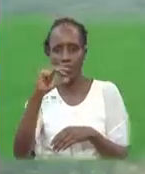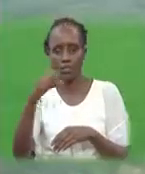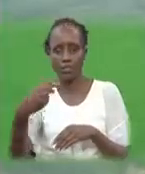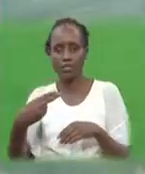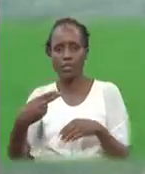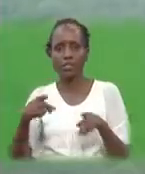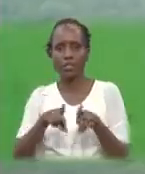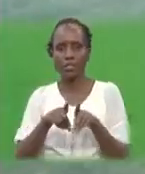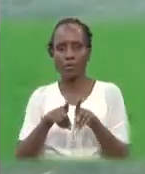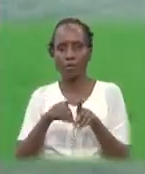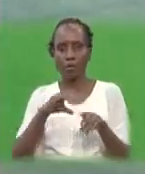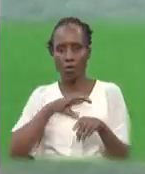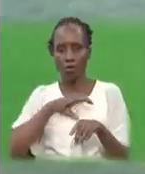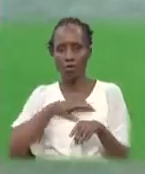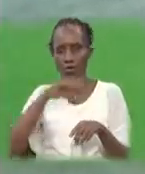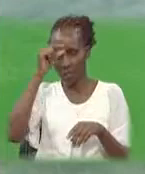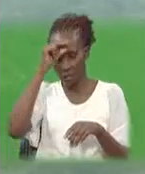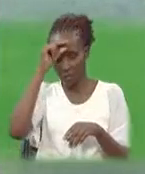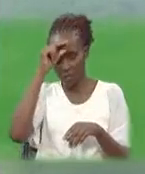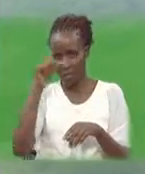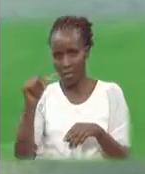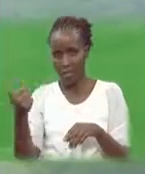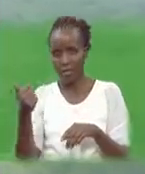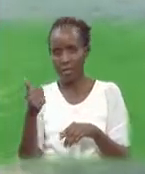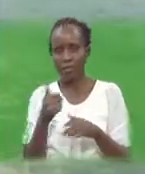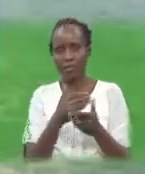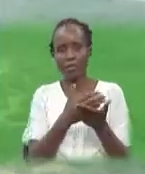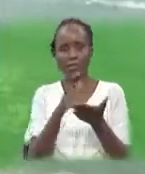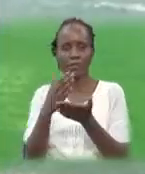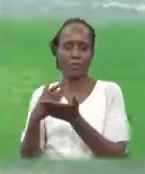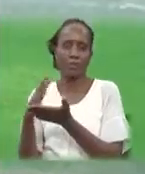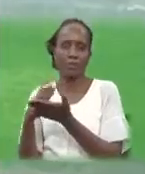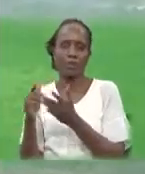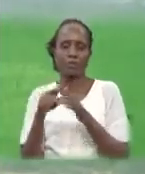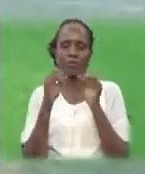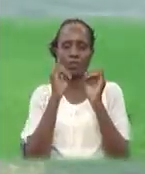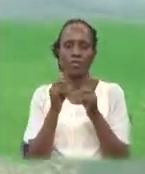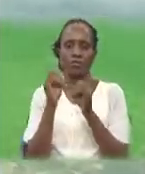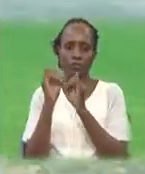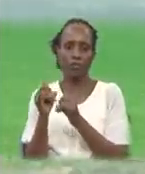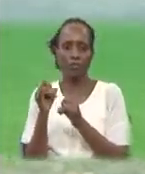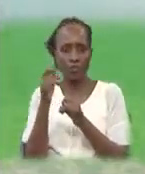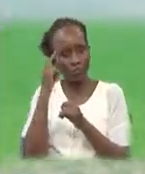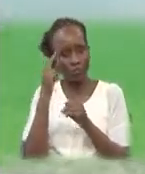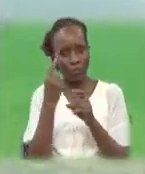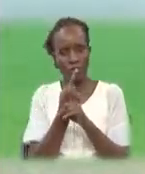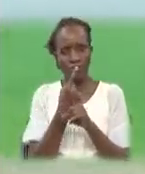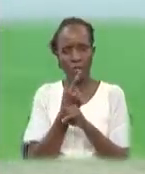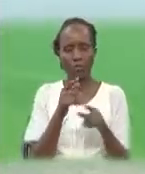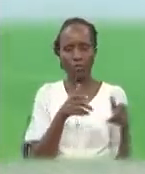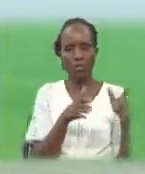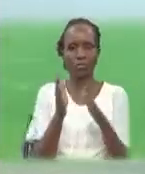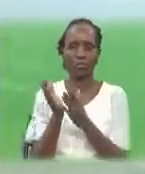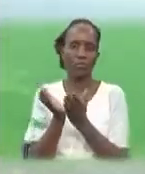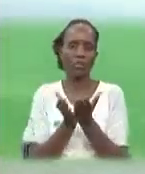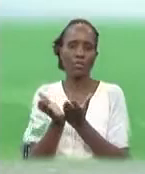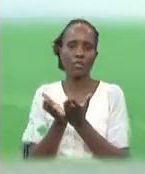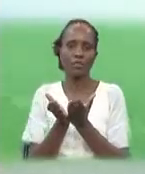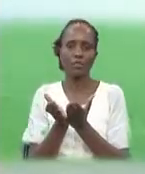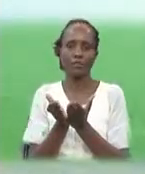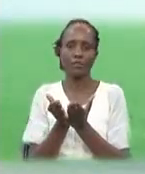government, and parts of it have been leased out to individuals and farms for various forms of production